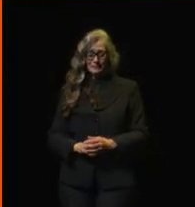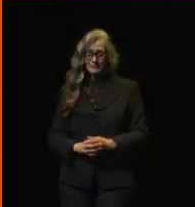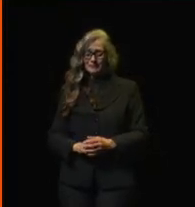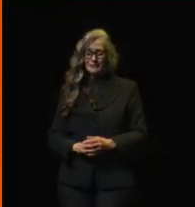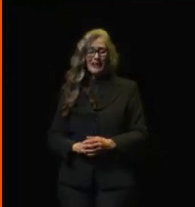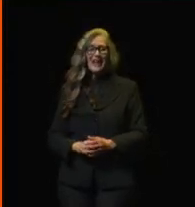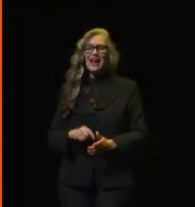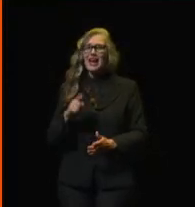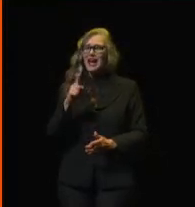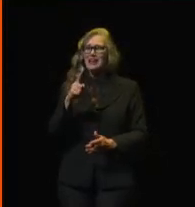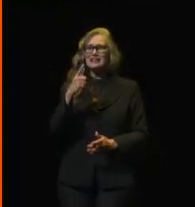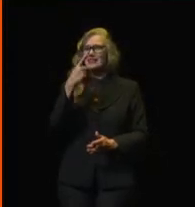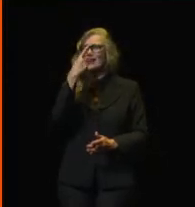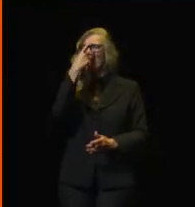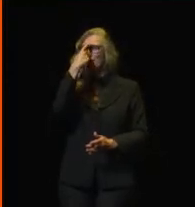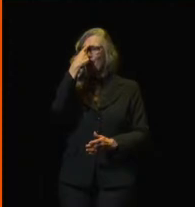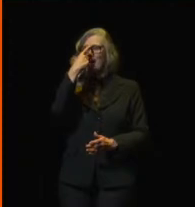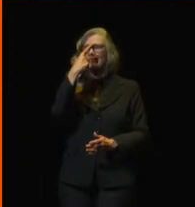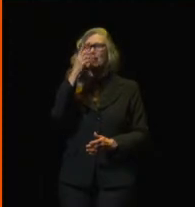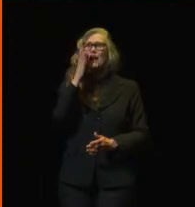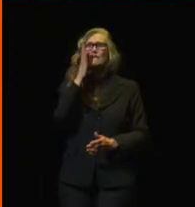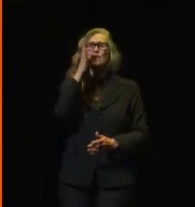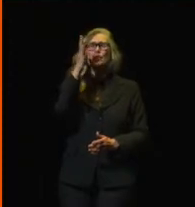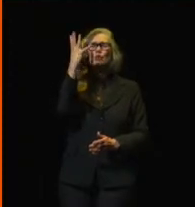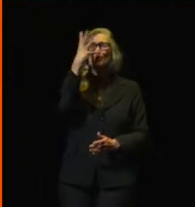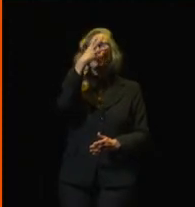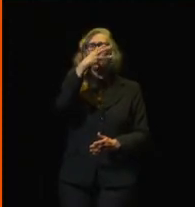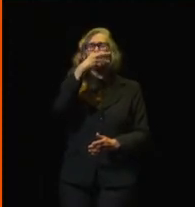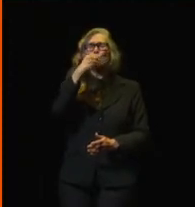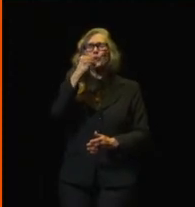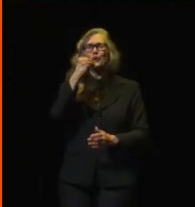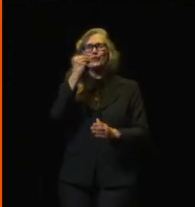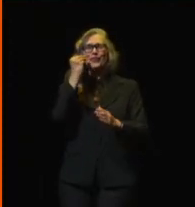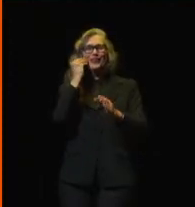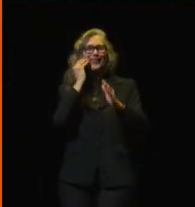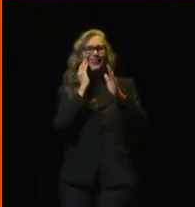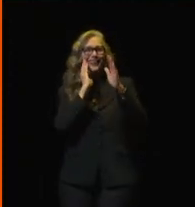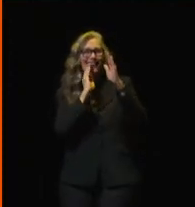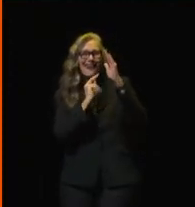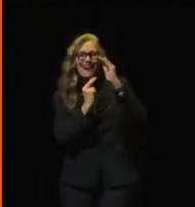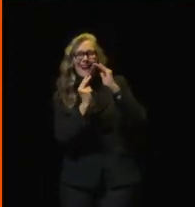future ahead of them. And a week later, Ady,